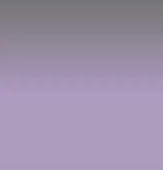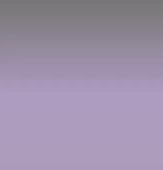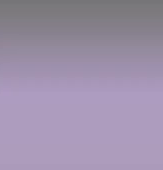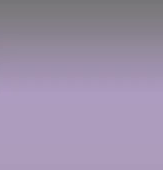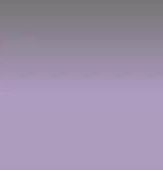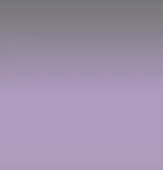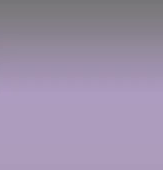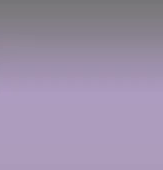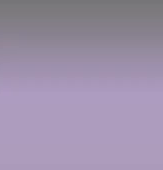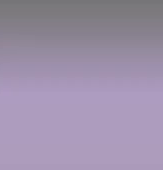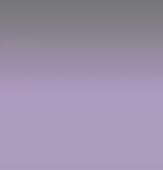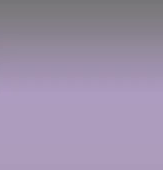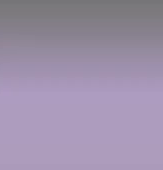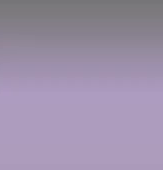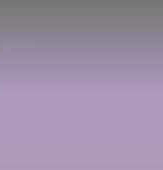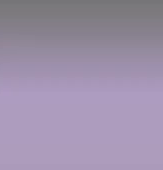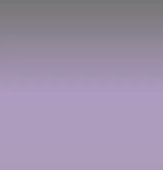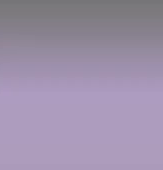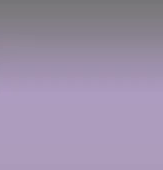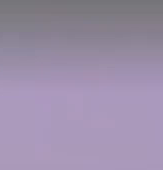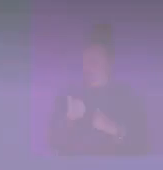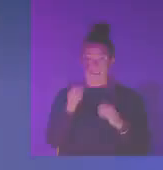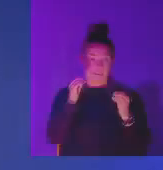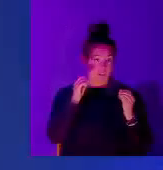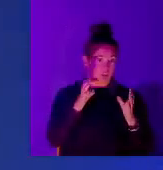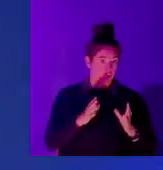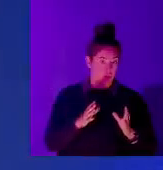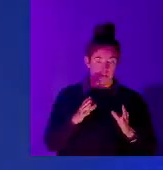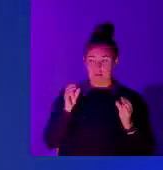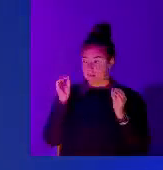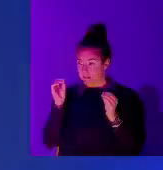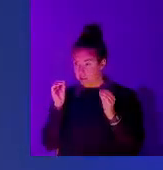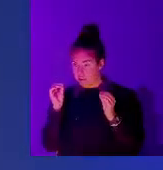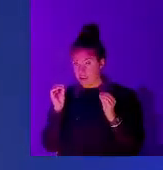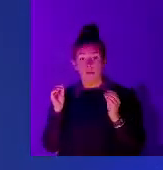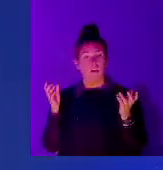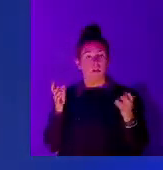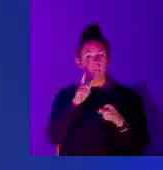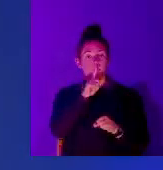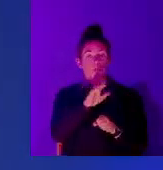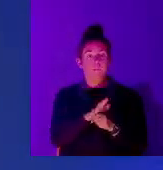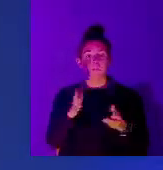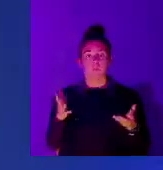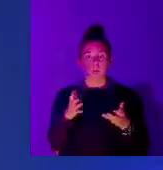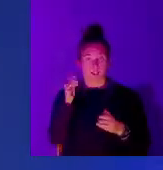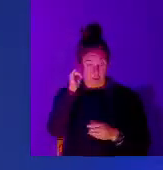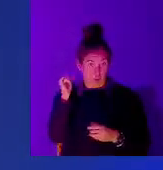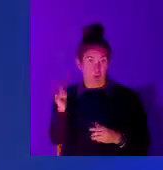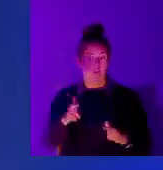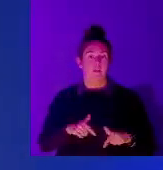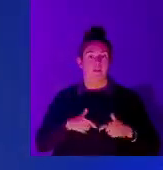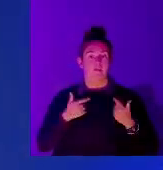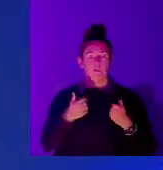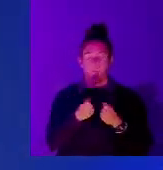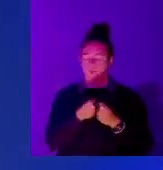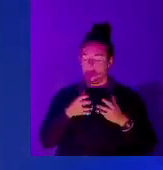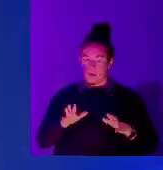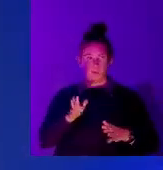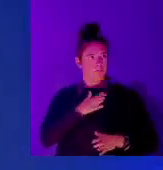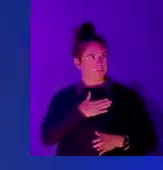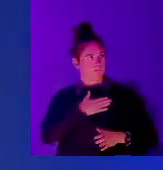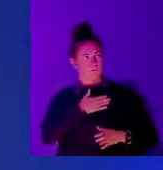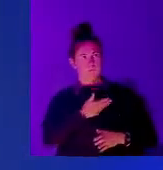Any teacher or teaching which promises eternal life without our humbly submitting to Christ's atoning